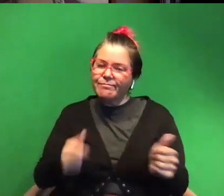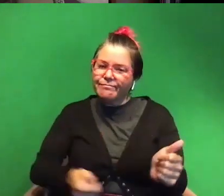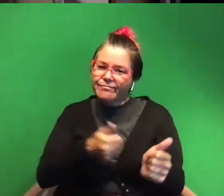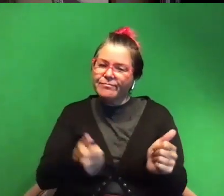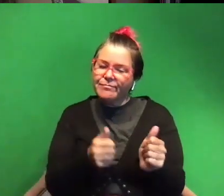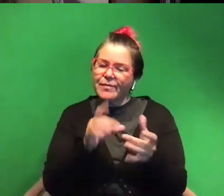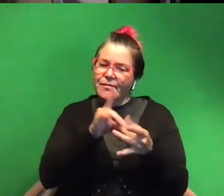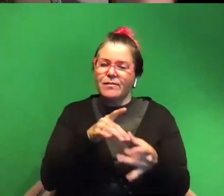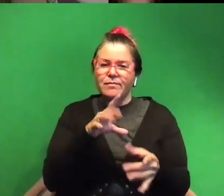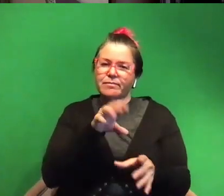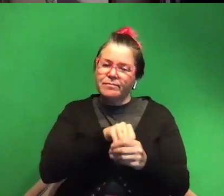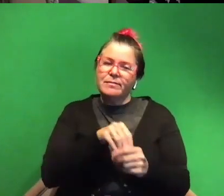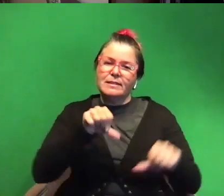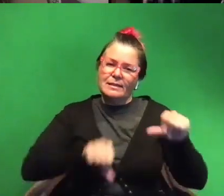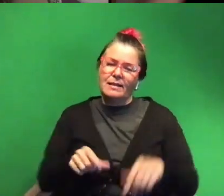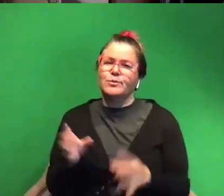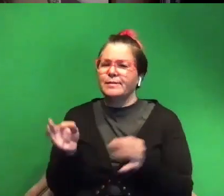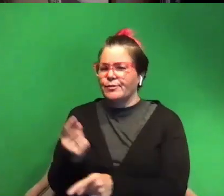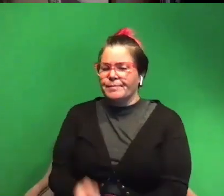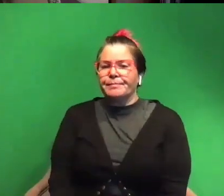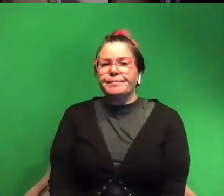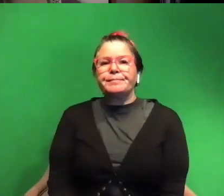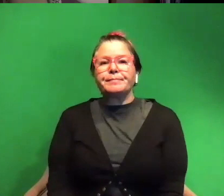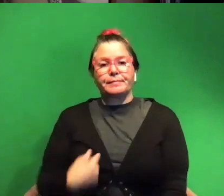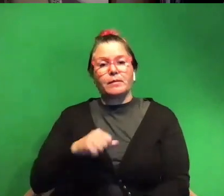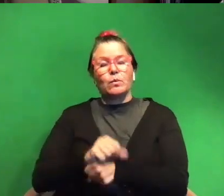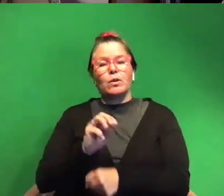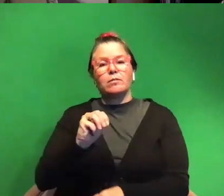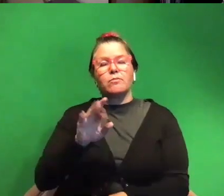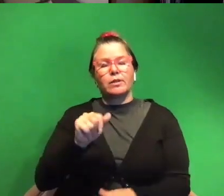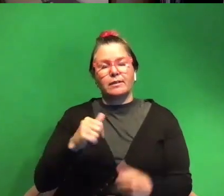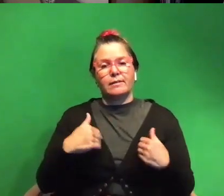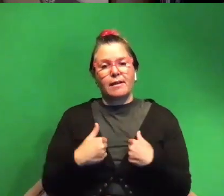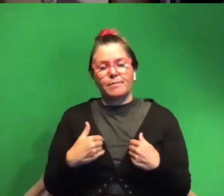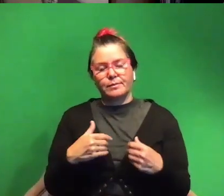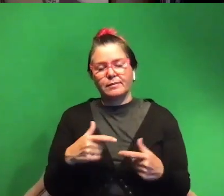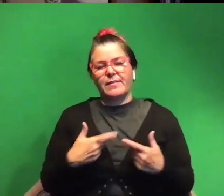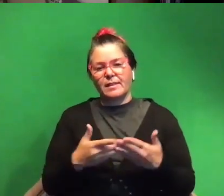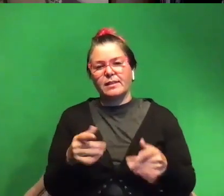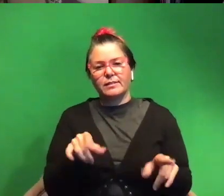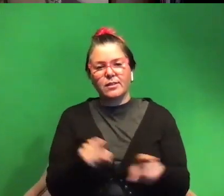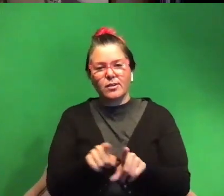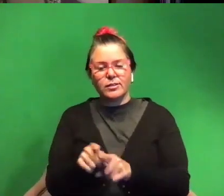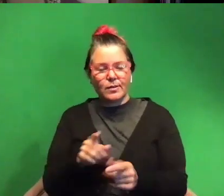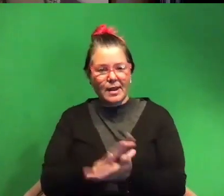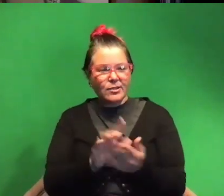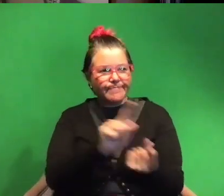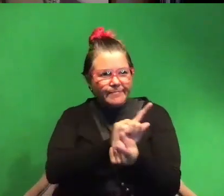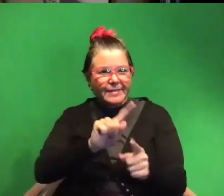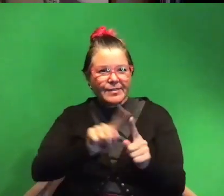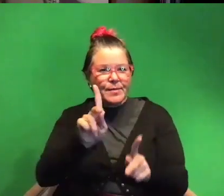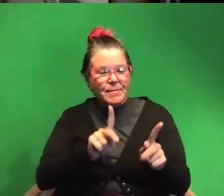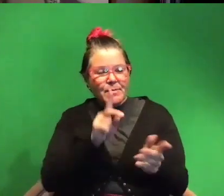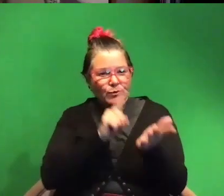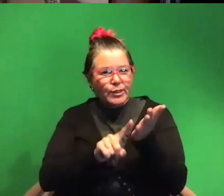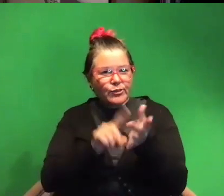I think that's definitely. Awesome. Yeah. And I work with marine organisms too. So it's really cool to meet more people that do research